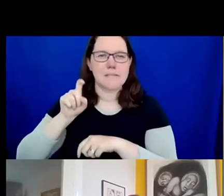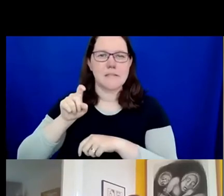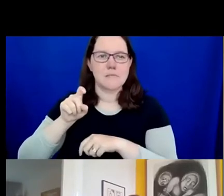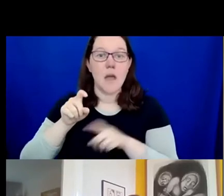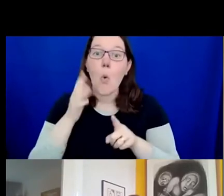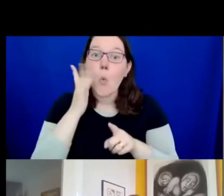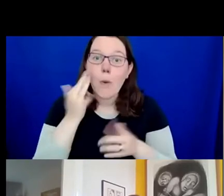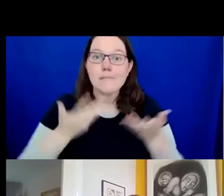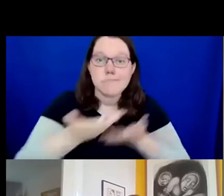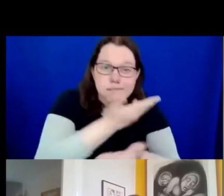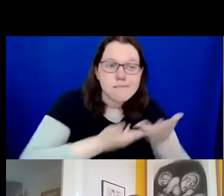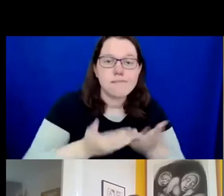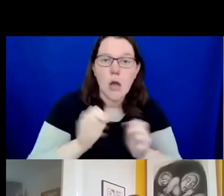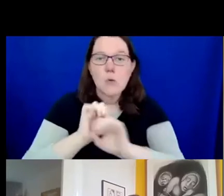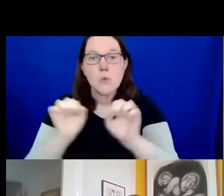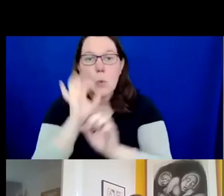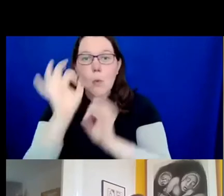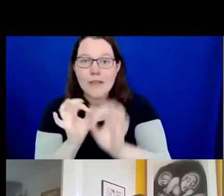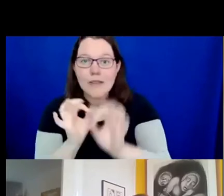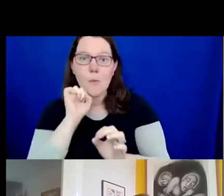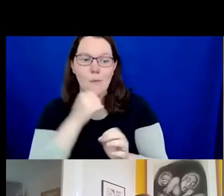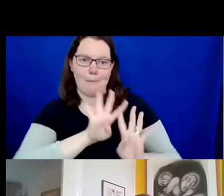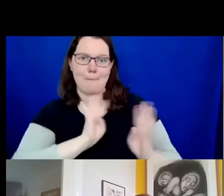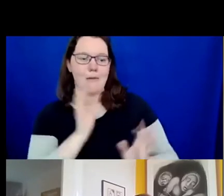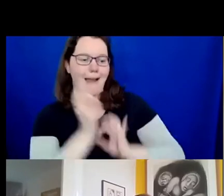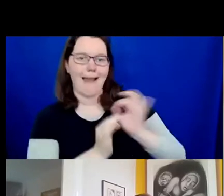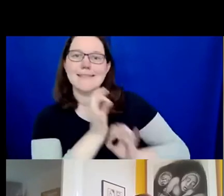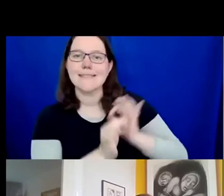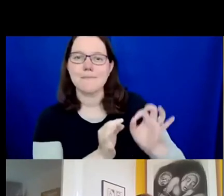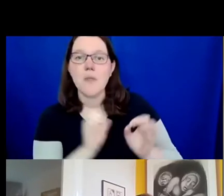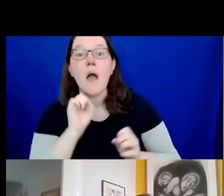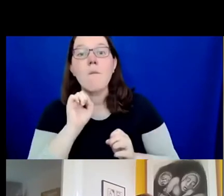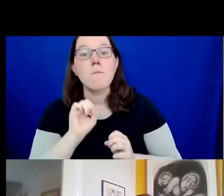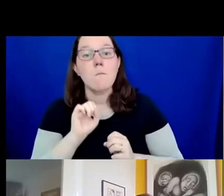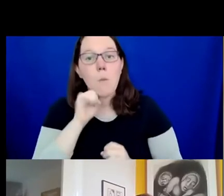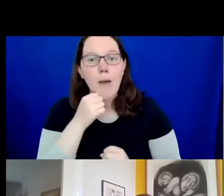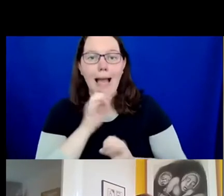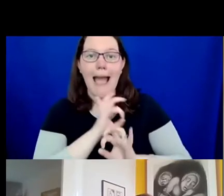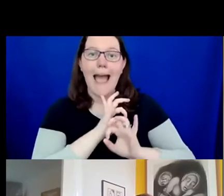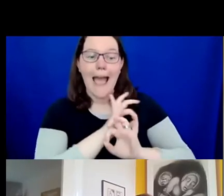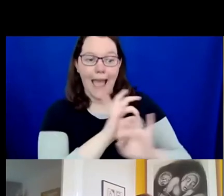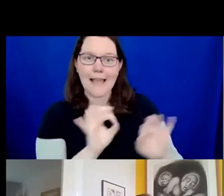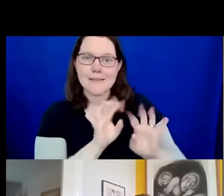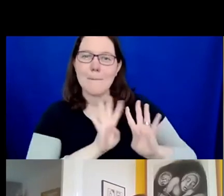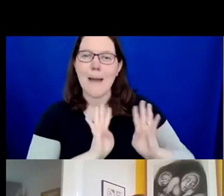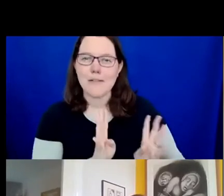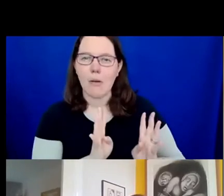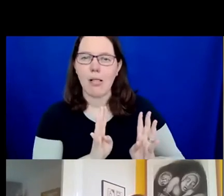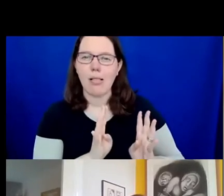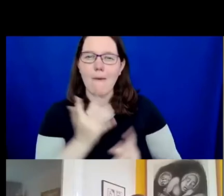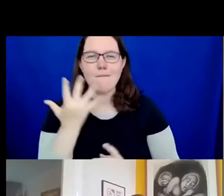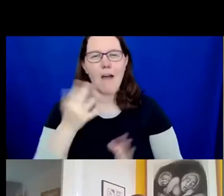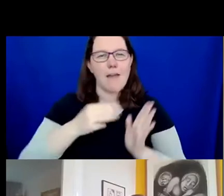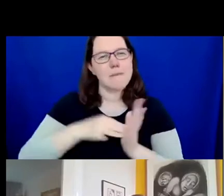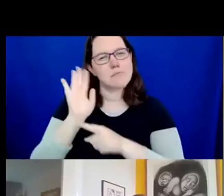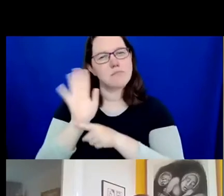going to ask each of the panelists to respond to the provocation in turn for 5 minutes. And then this will be followed by some questions